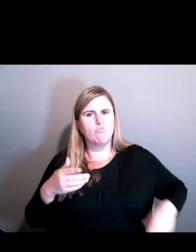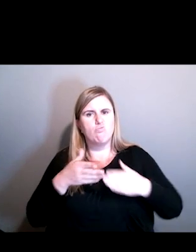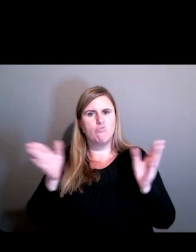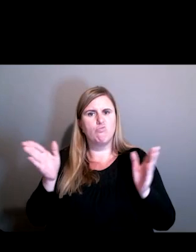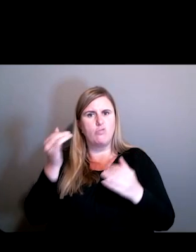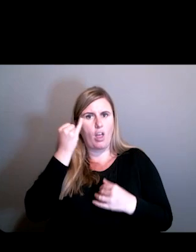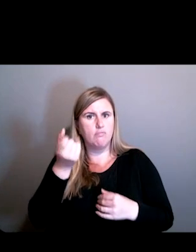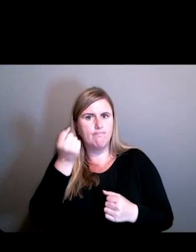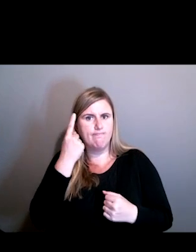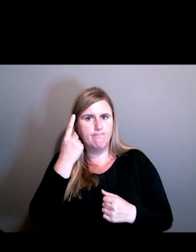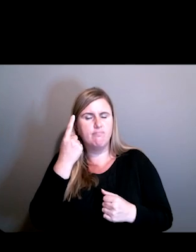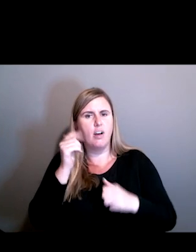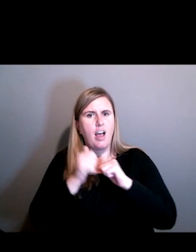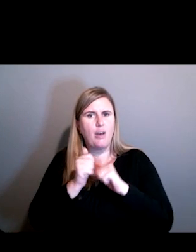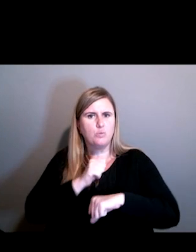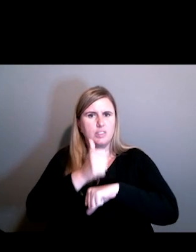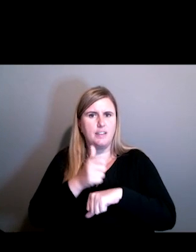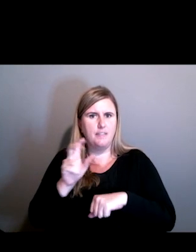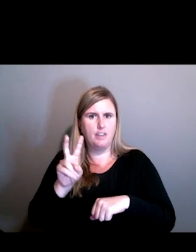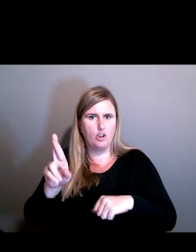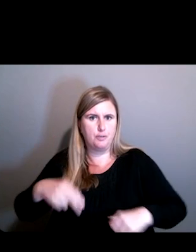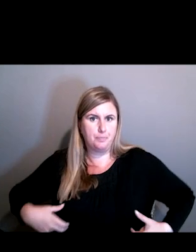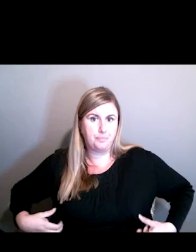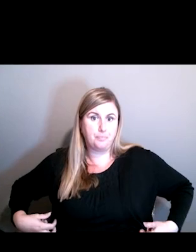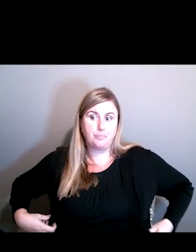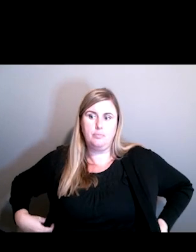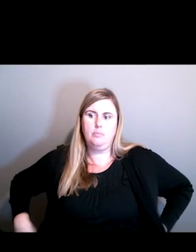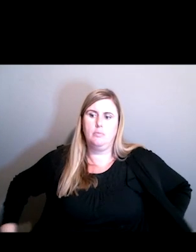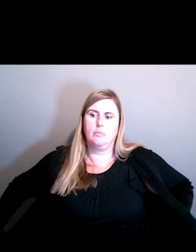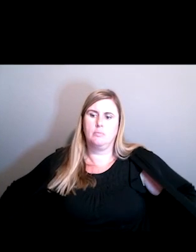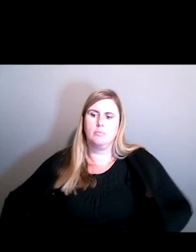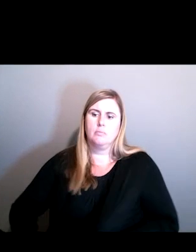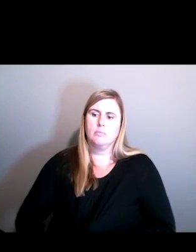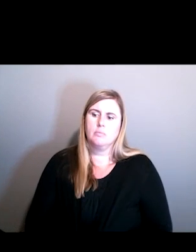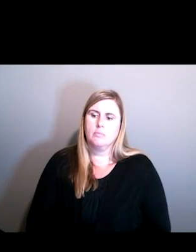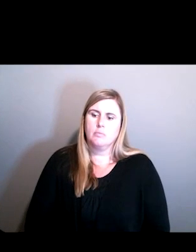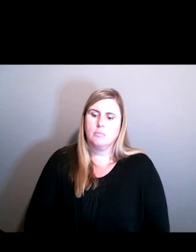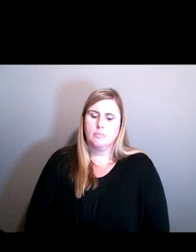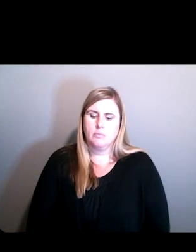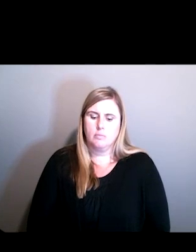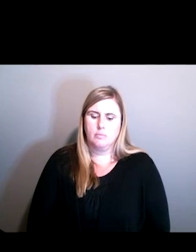So you get the general idea on how to set the VR.